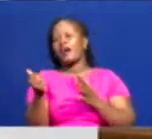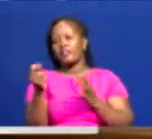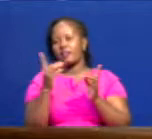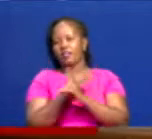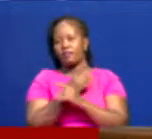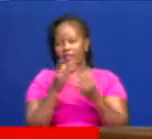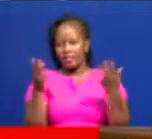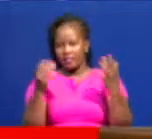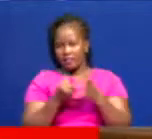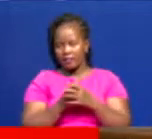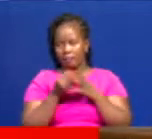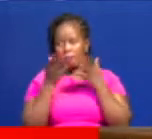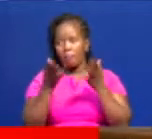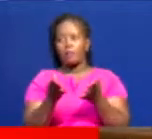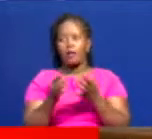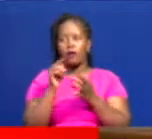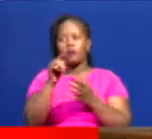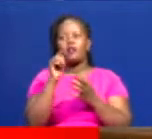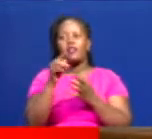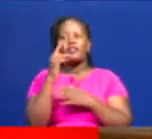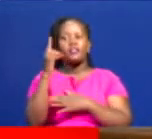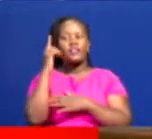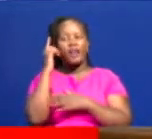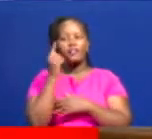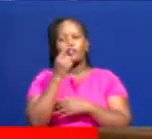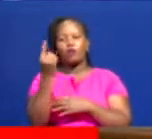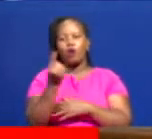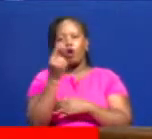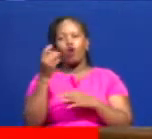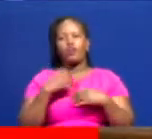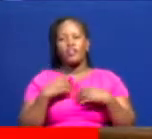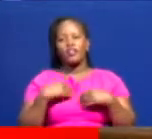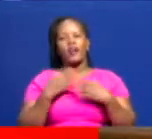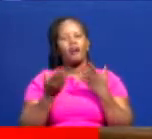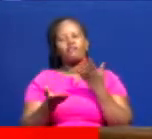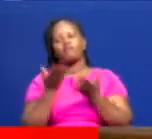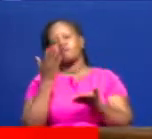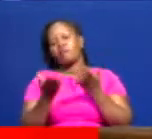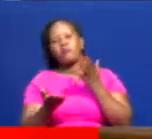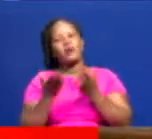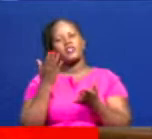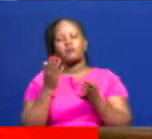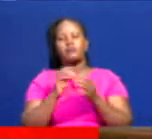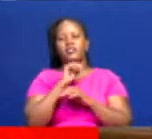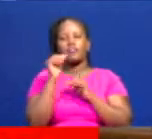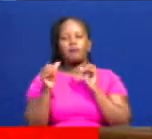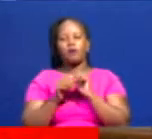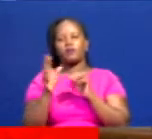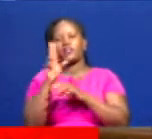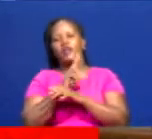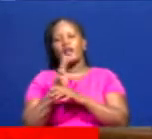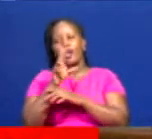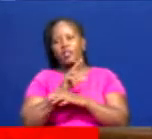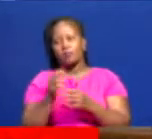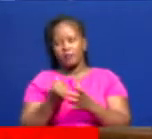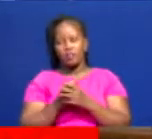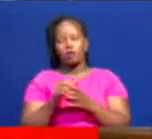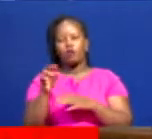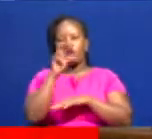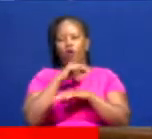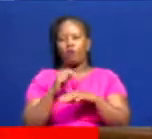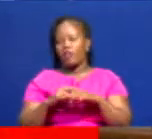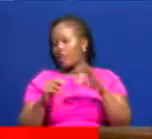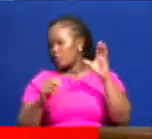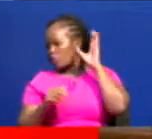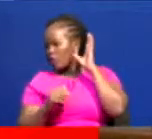the argument that the Appropriation Act only carries estimates of expenditure of the national government, of the